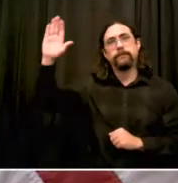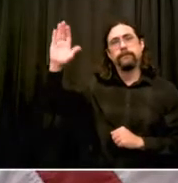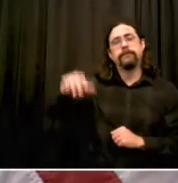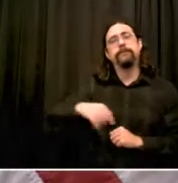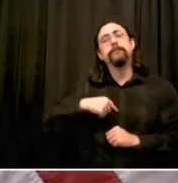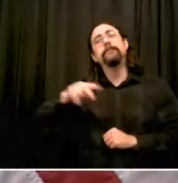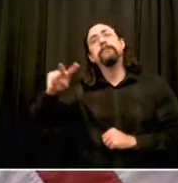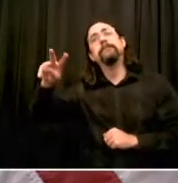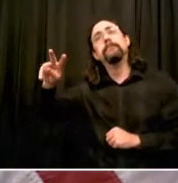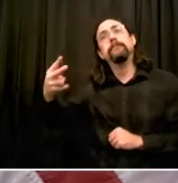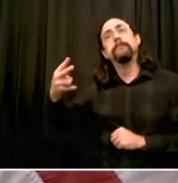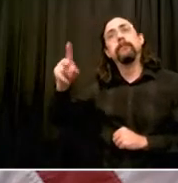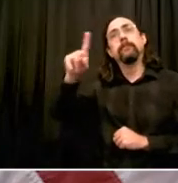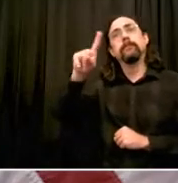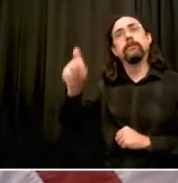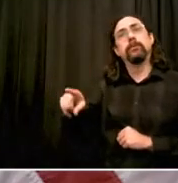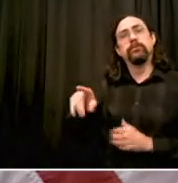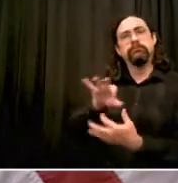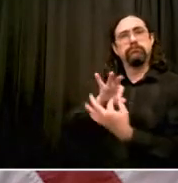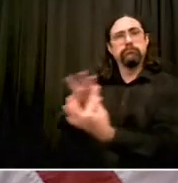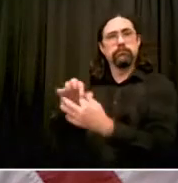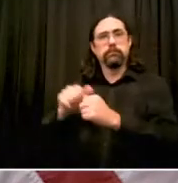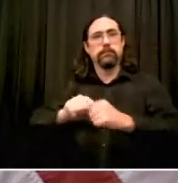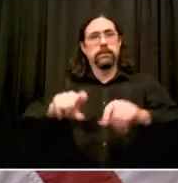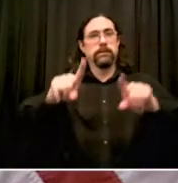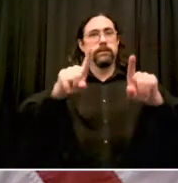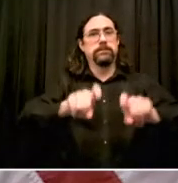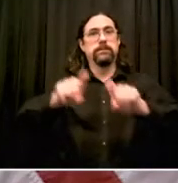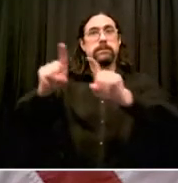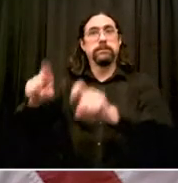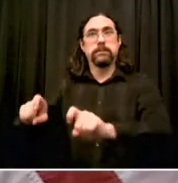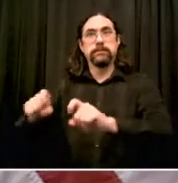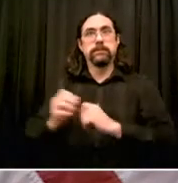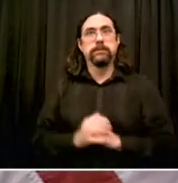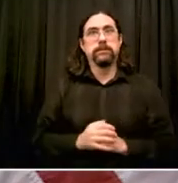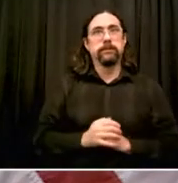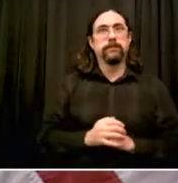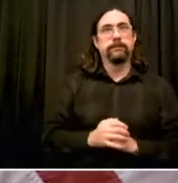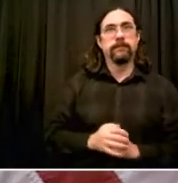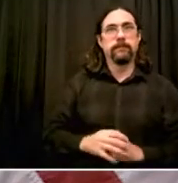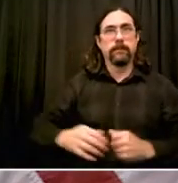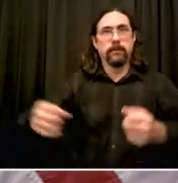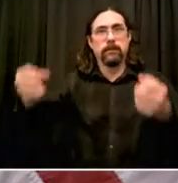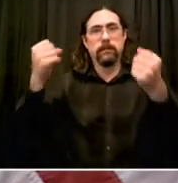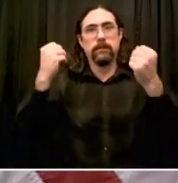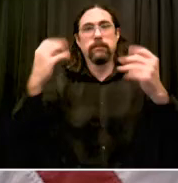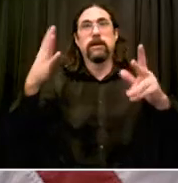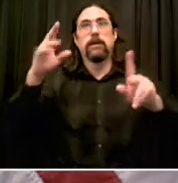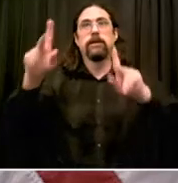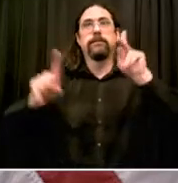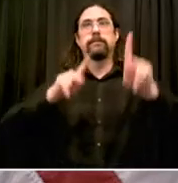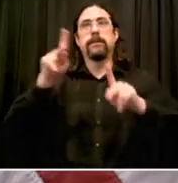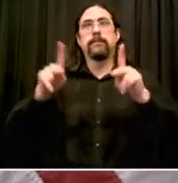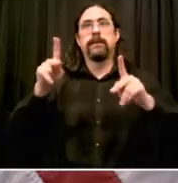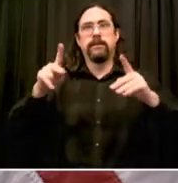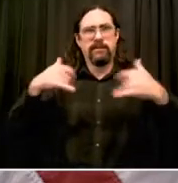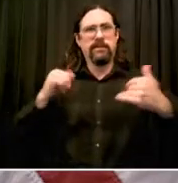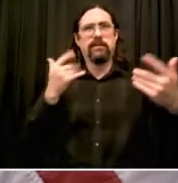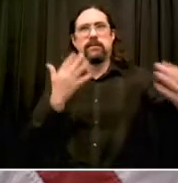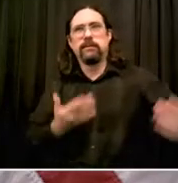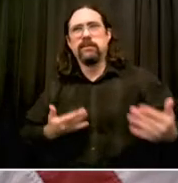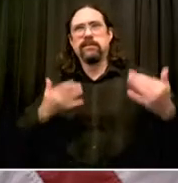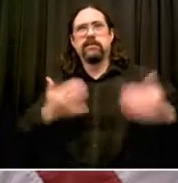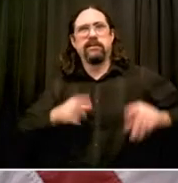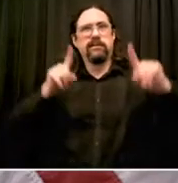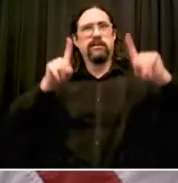I know a lot of people who are still waiting 10 days for tests, and you're saying that it's taking 2 days. Are